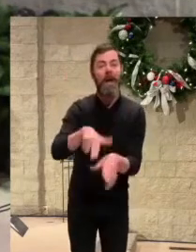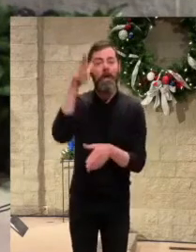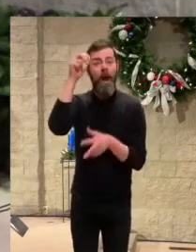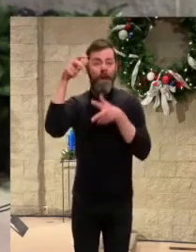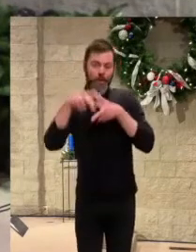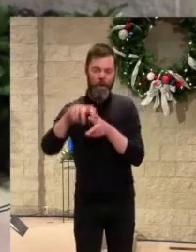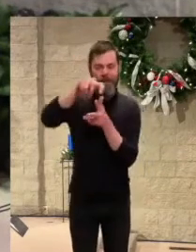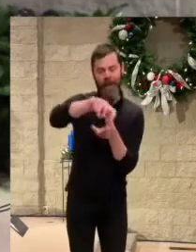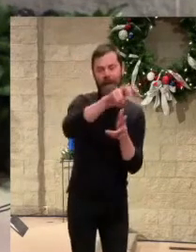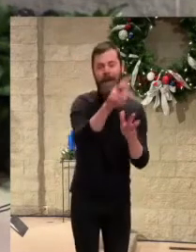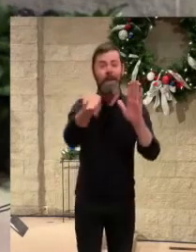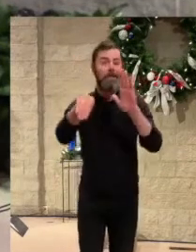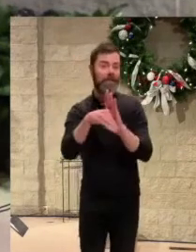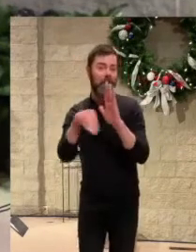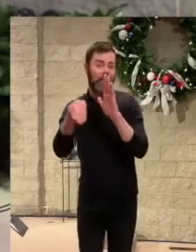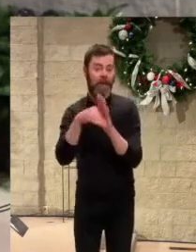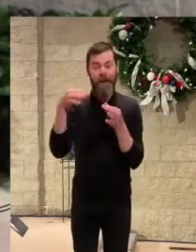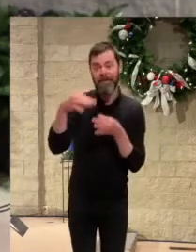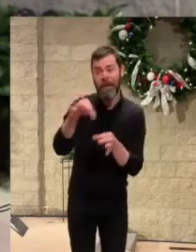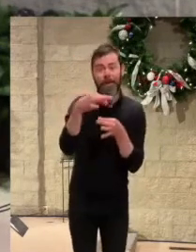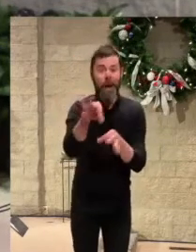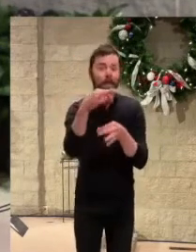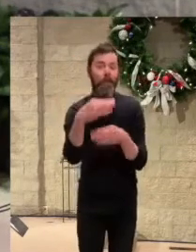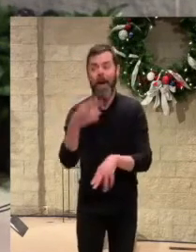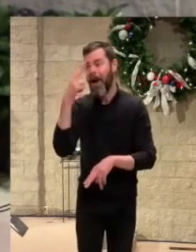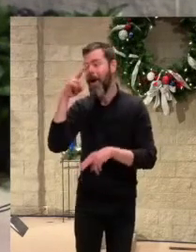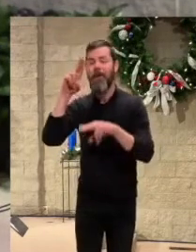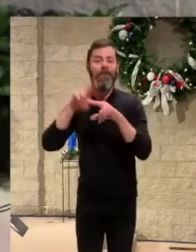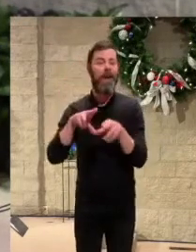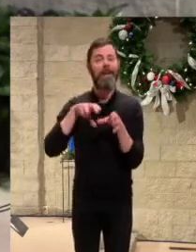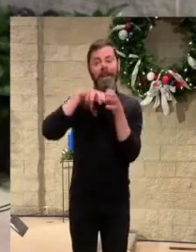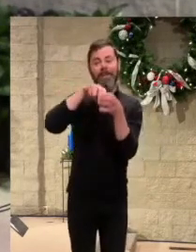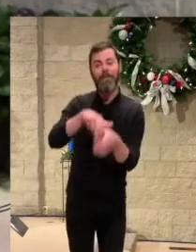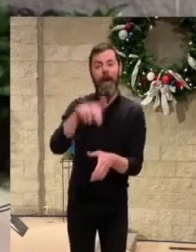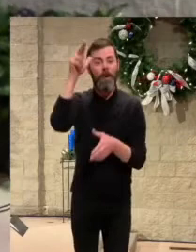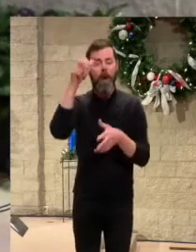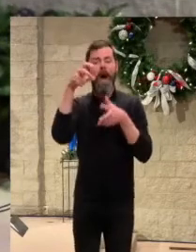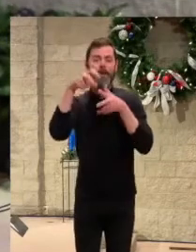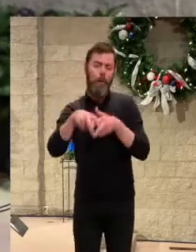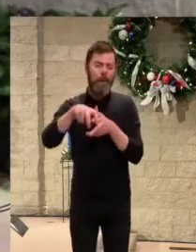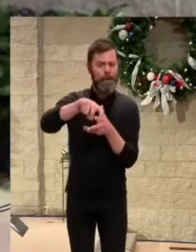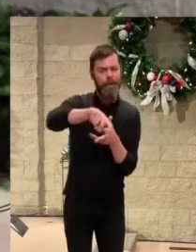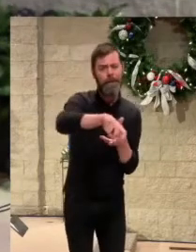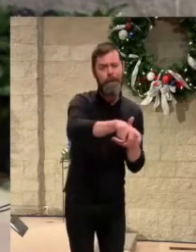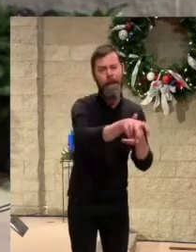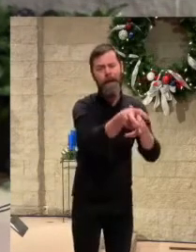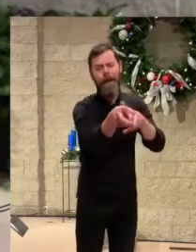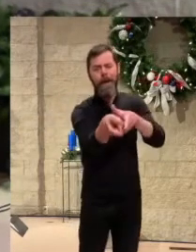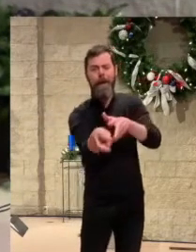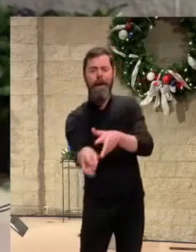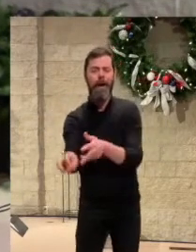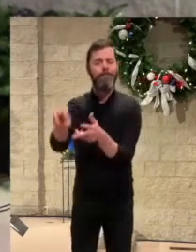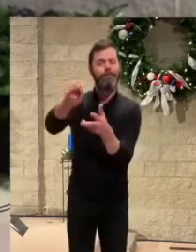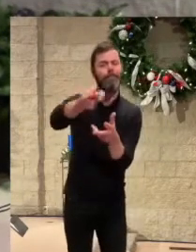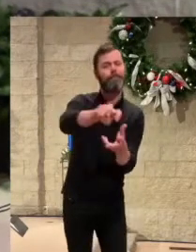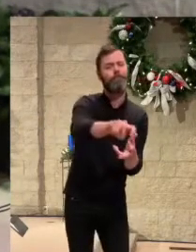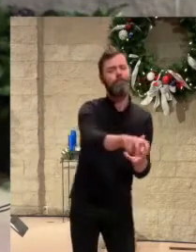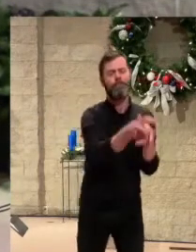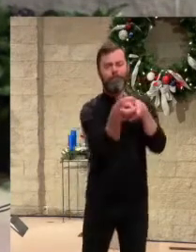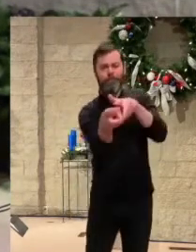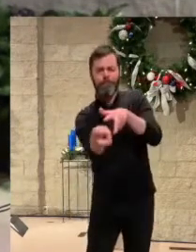what fun it is to ride in a one-horse open sleigh. Hey, jingle bells, jingle all the way. Oh, what fun it is to ride in a one-horse open sleigh.